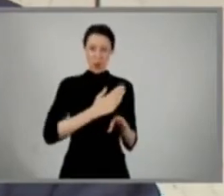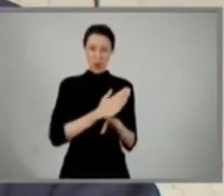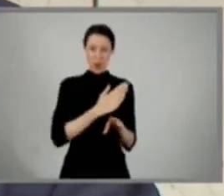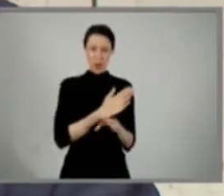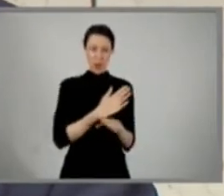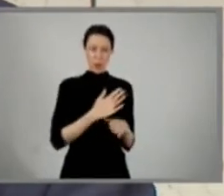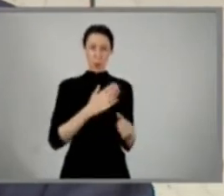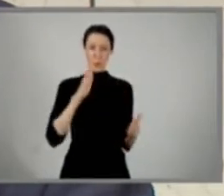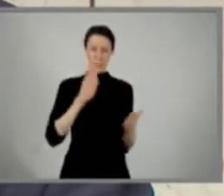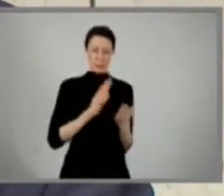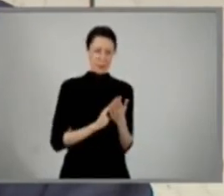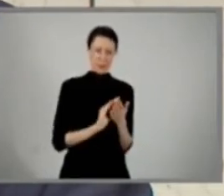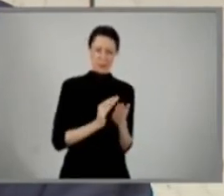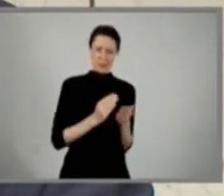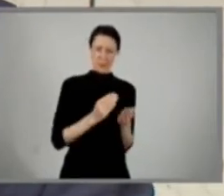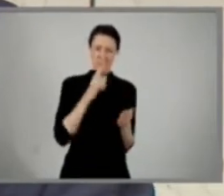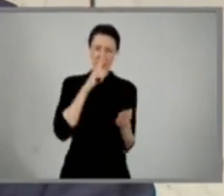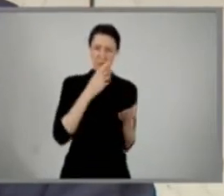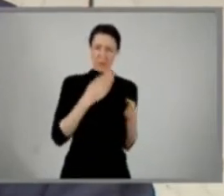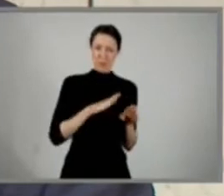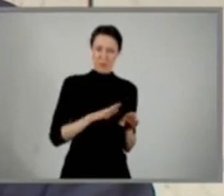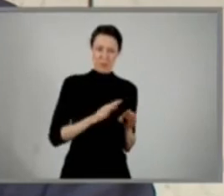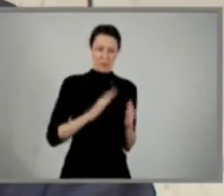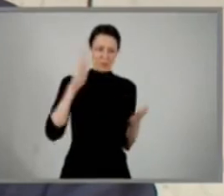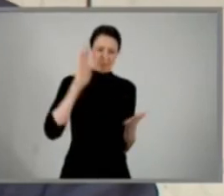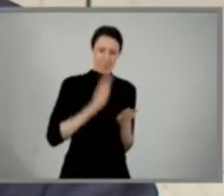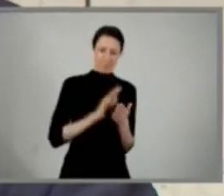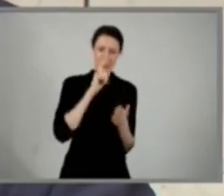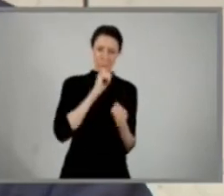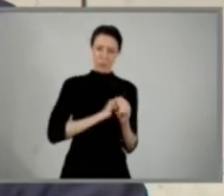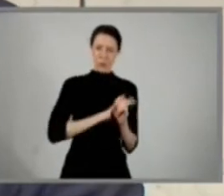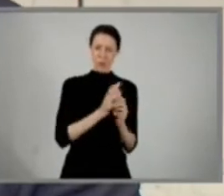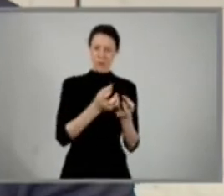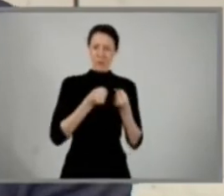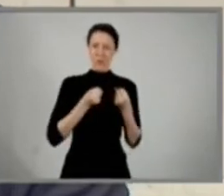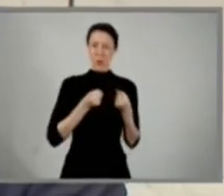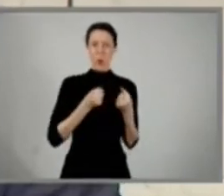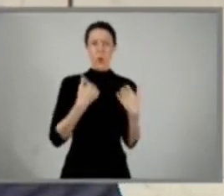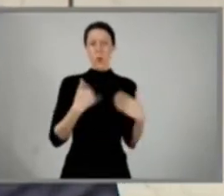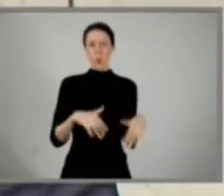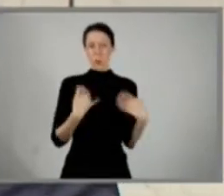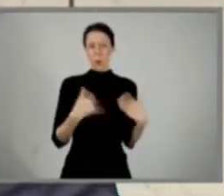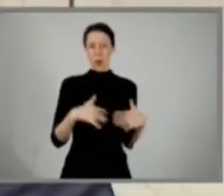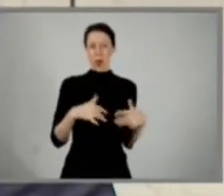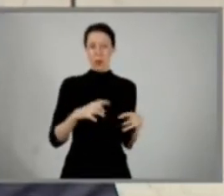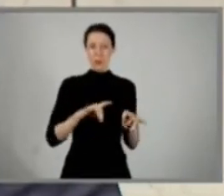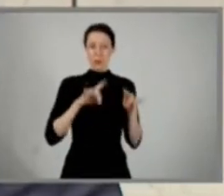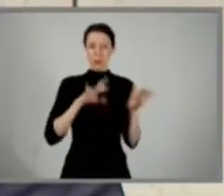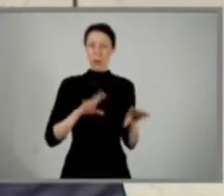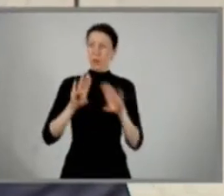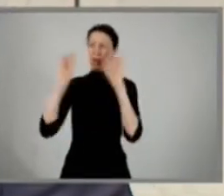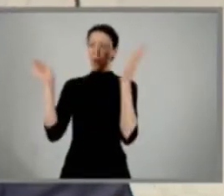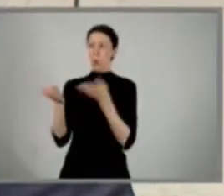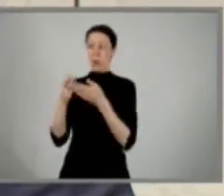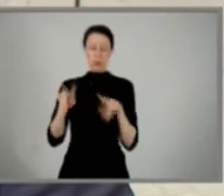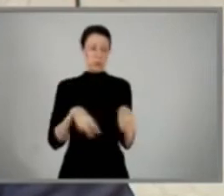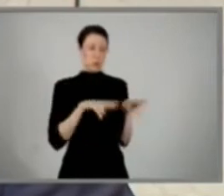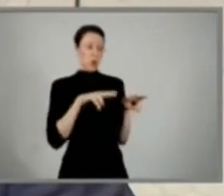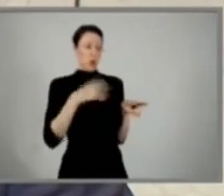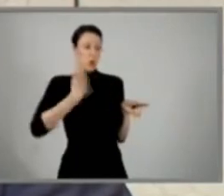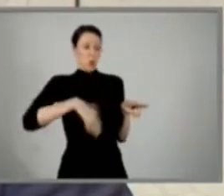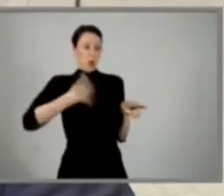and it's being noticed around the world. I mean, how we do things here, the question just on immunisation, Paul's absolutely right. No one does